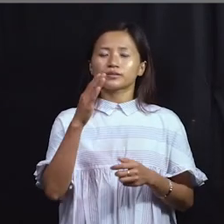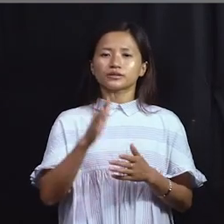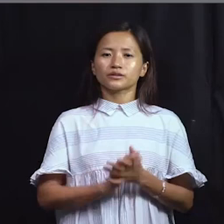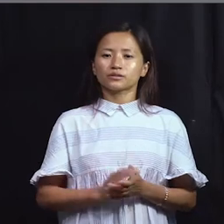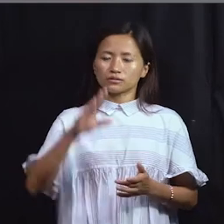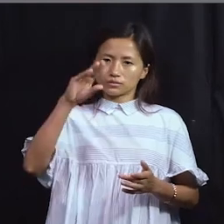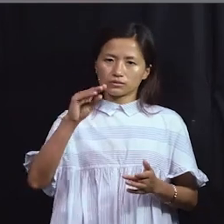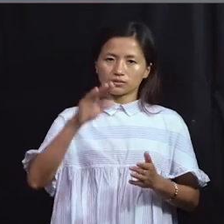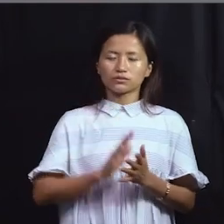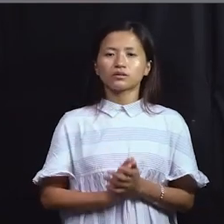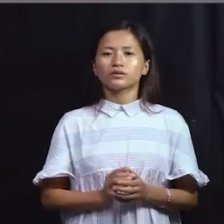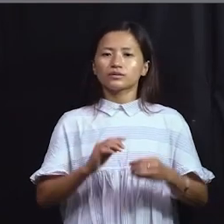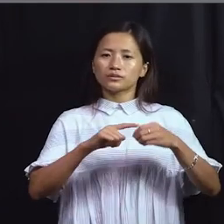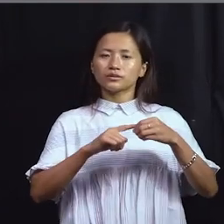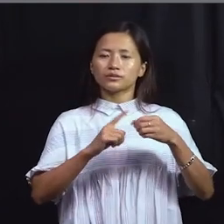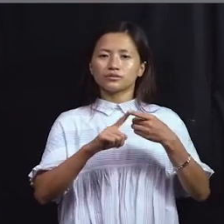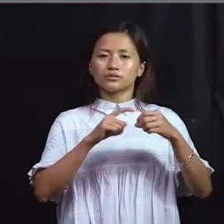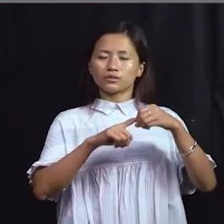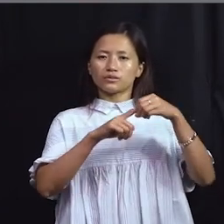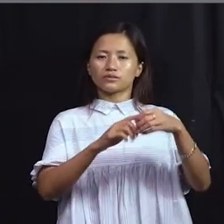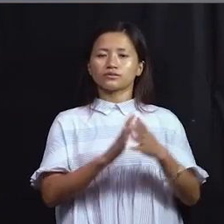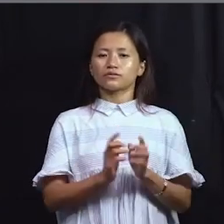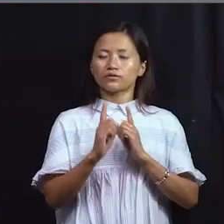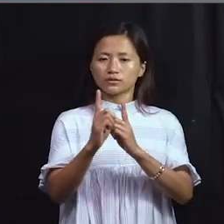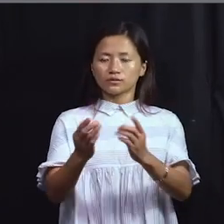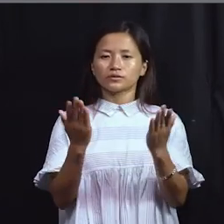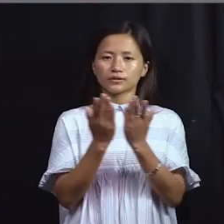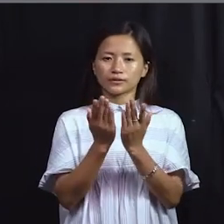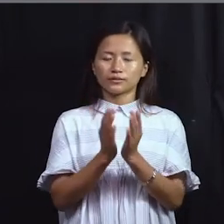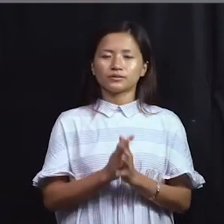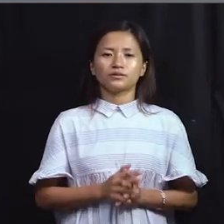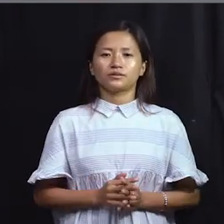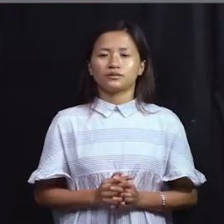these inequalities. How? Let us follow your textbook. So, you know,